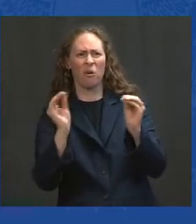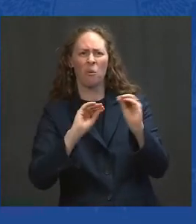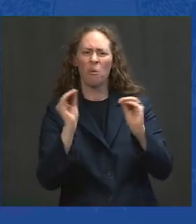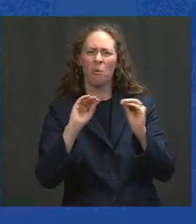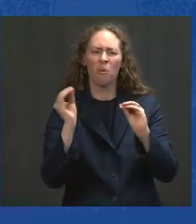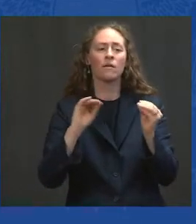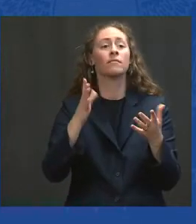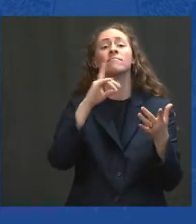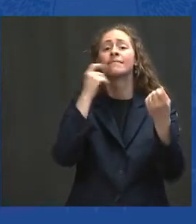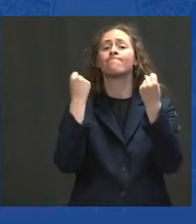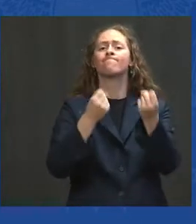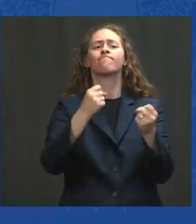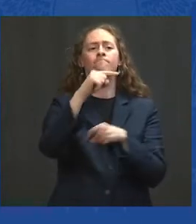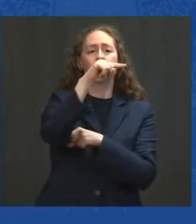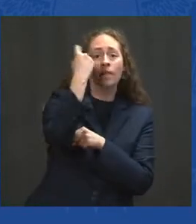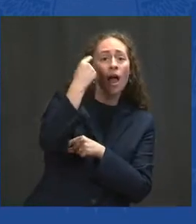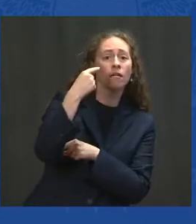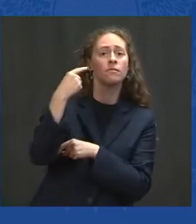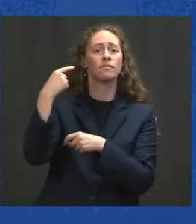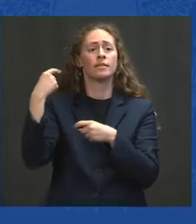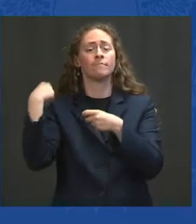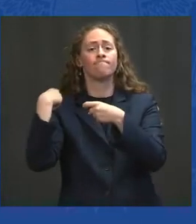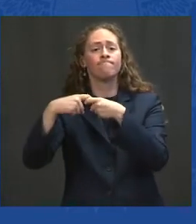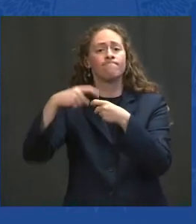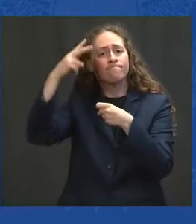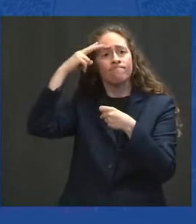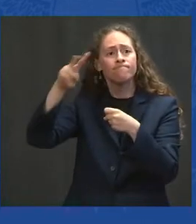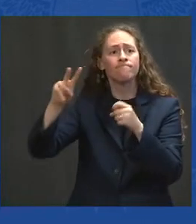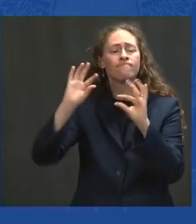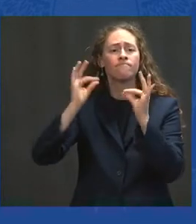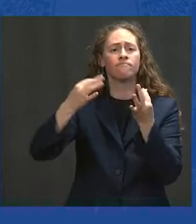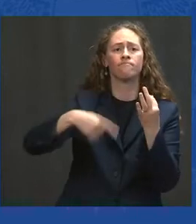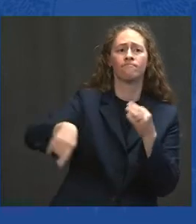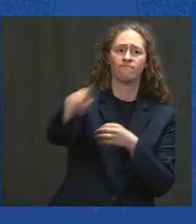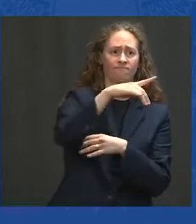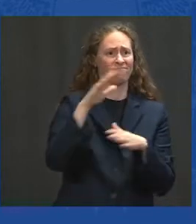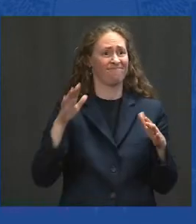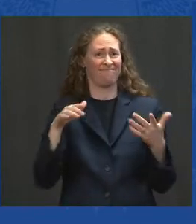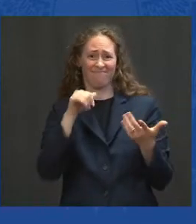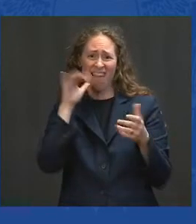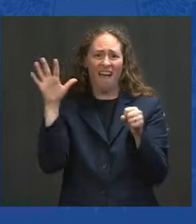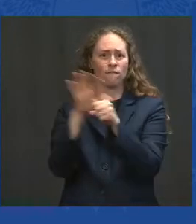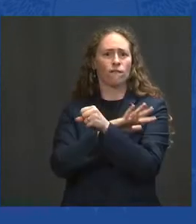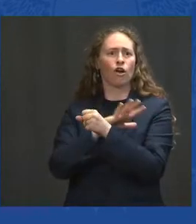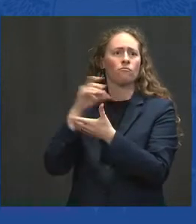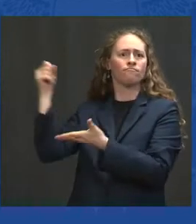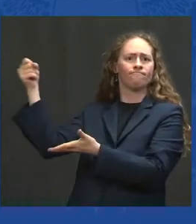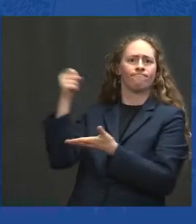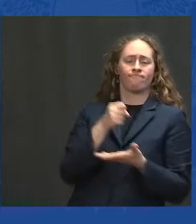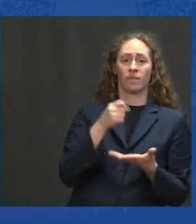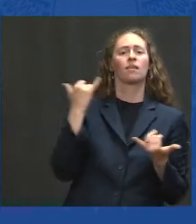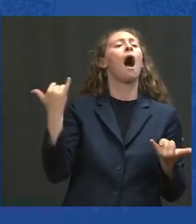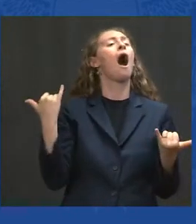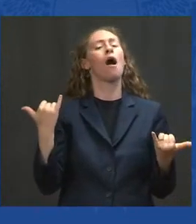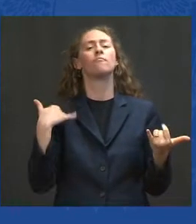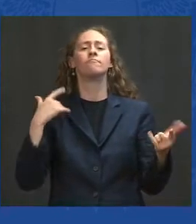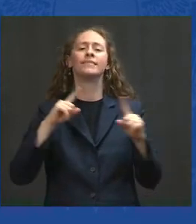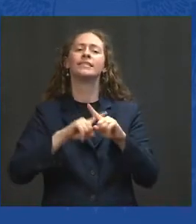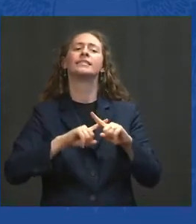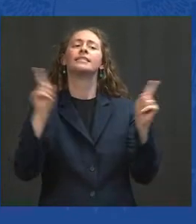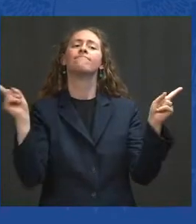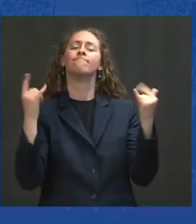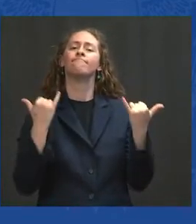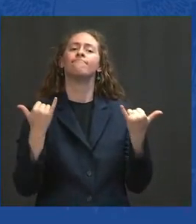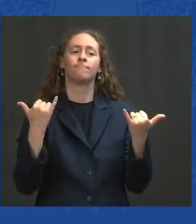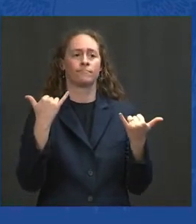in America never received the full tax credit. We've changed all that. In technical terms, we've made this tax